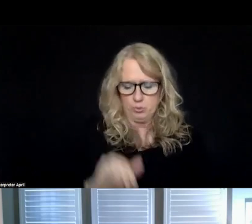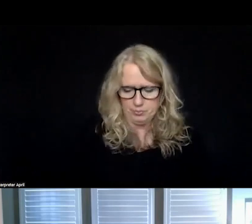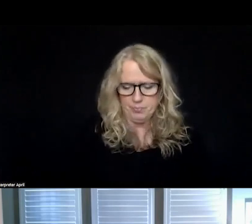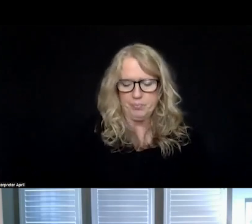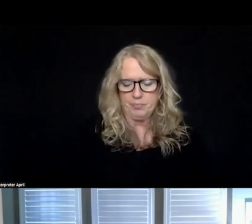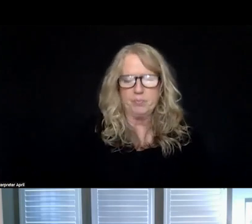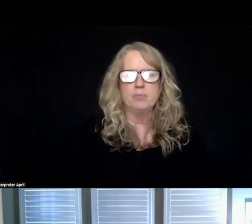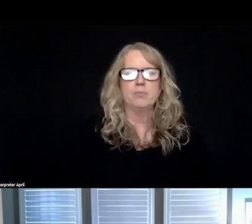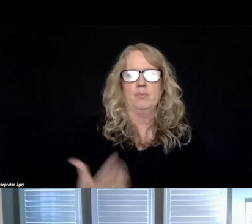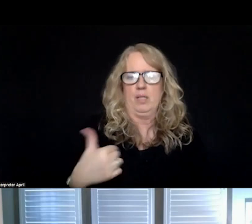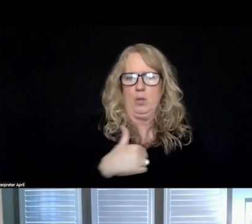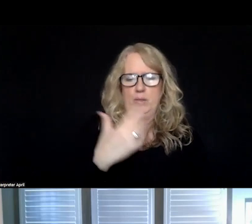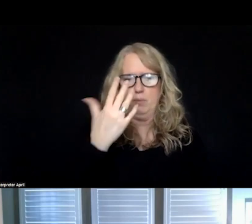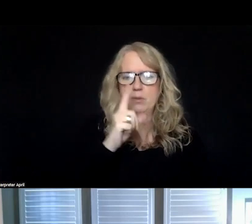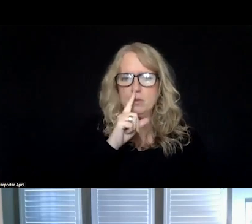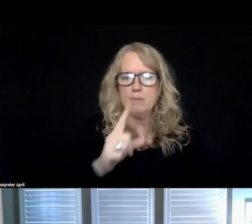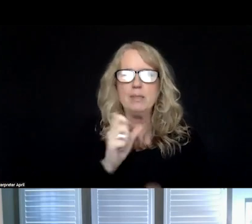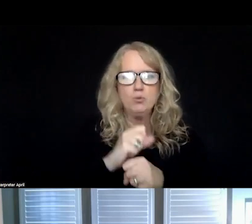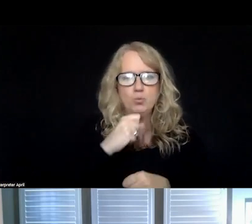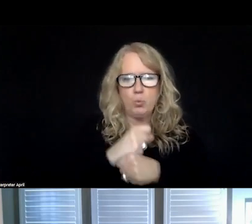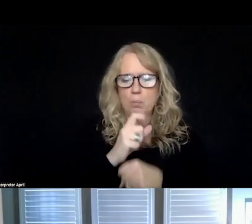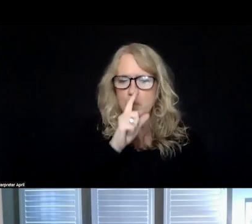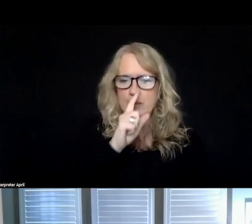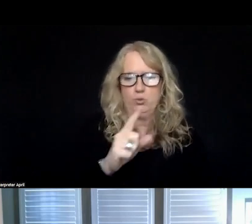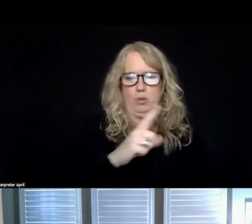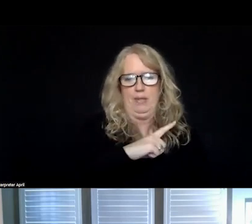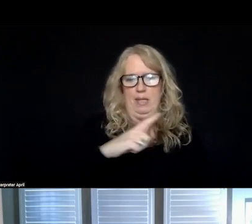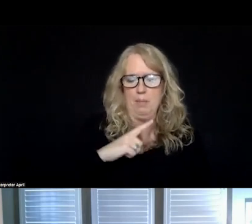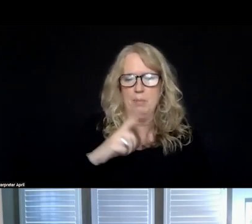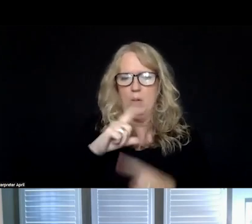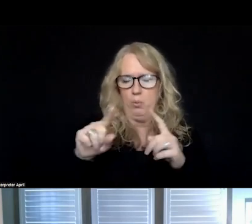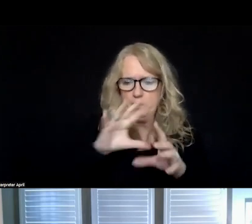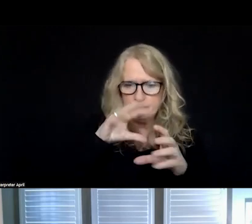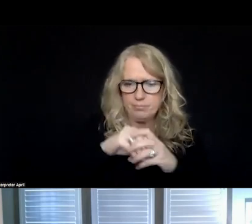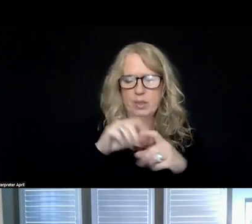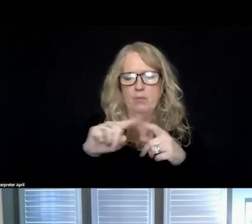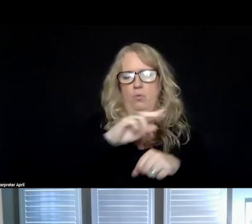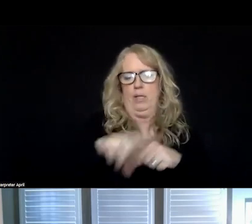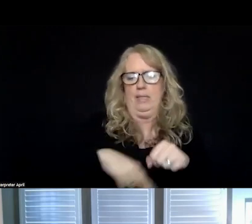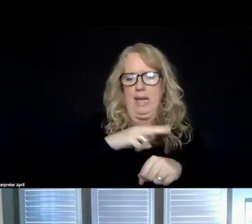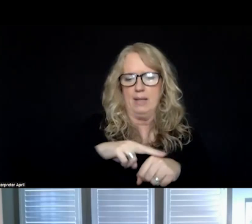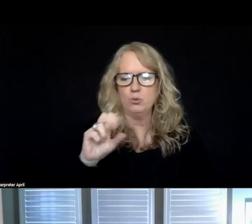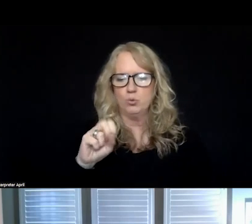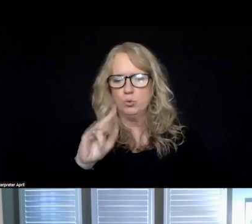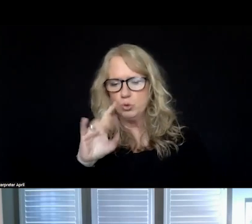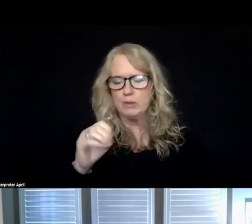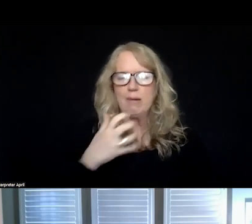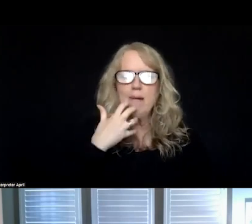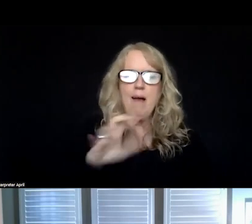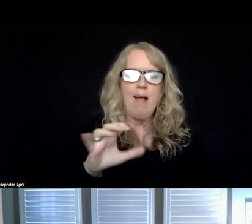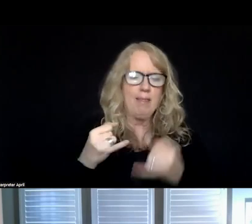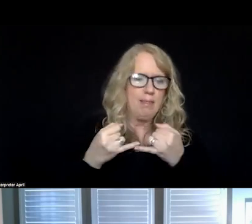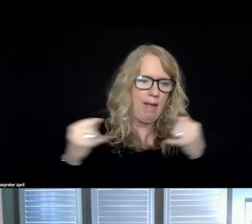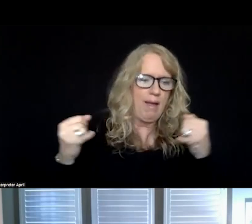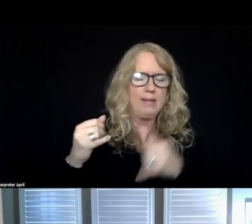that they should definitely make sure that the legislation was consistent with the National Suicide Hotline Designation